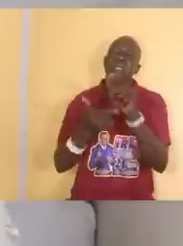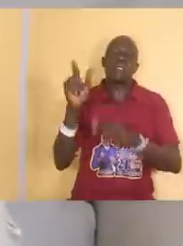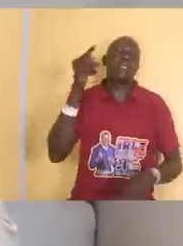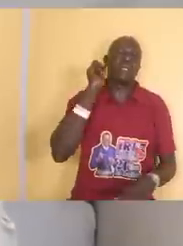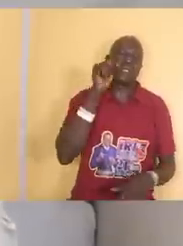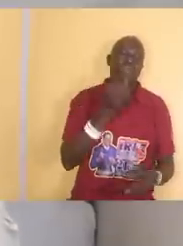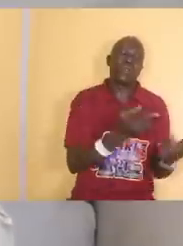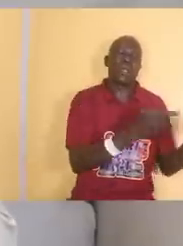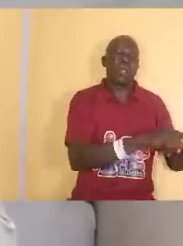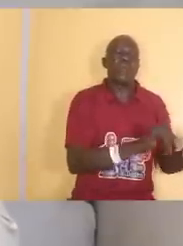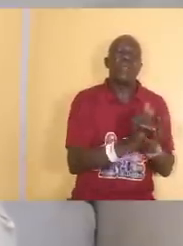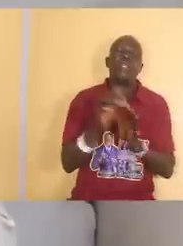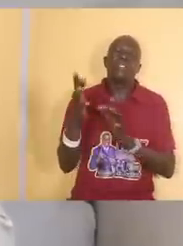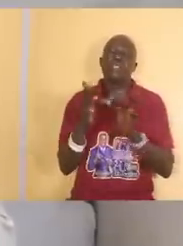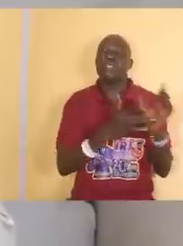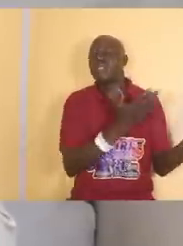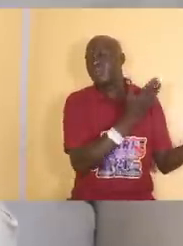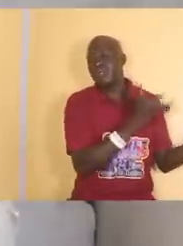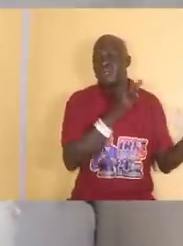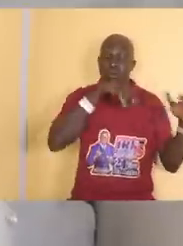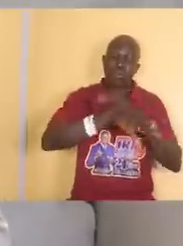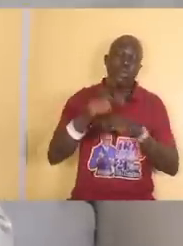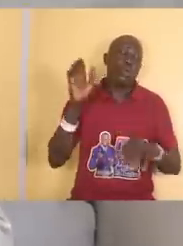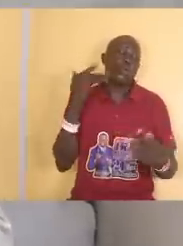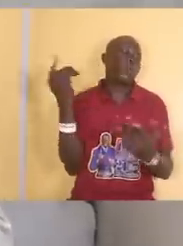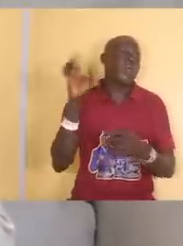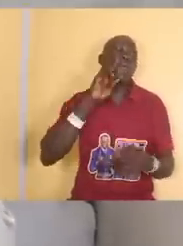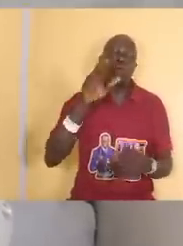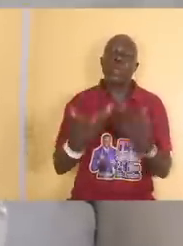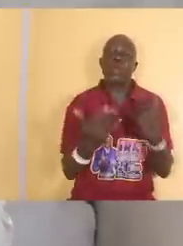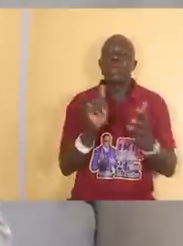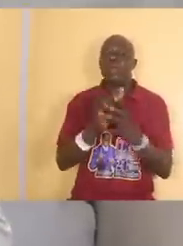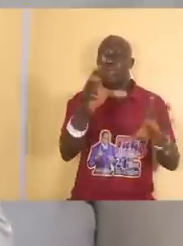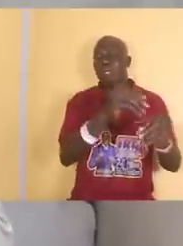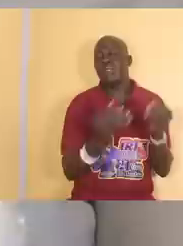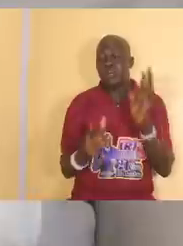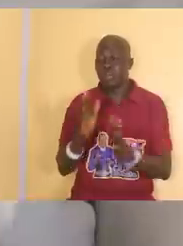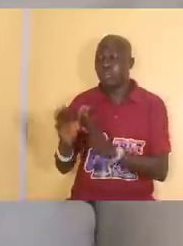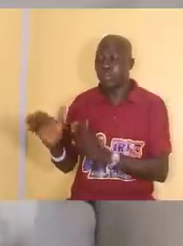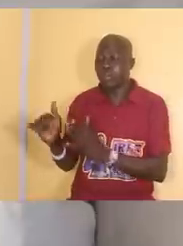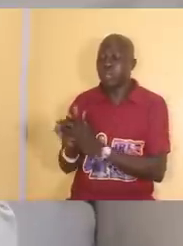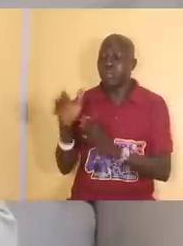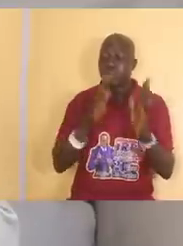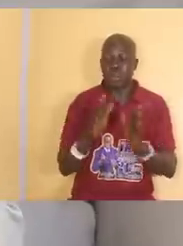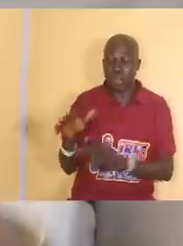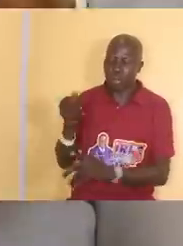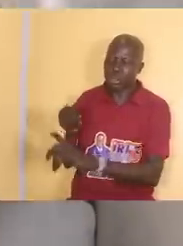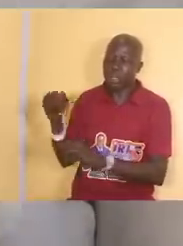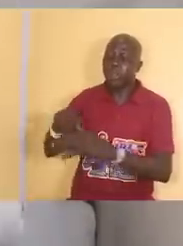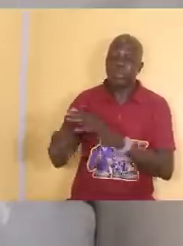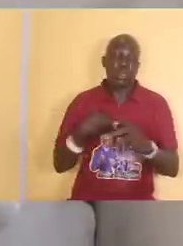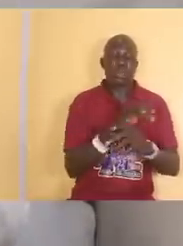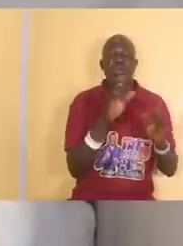Maybe great testimony manifest. Yes, Jesus awaits. Wherever you may be, you get ready. You get prepared. Oh, prepare, right? Prepare